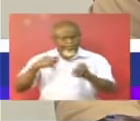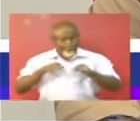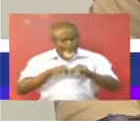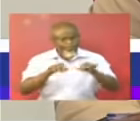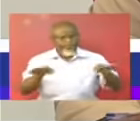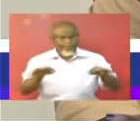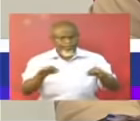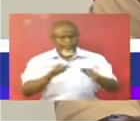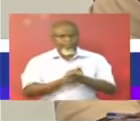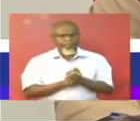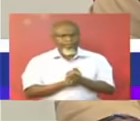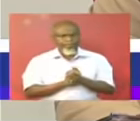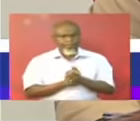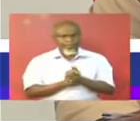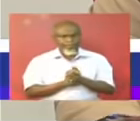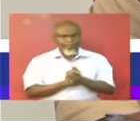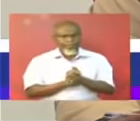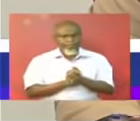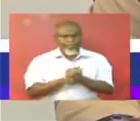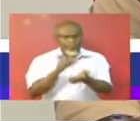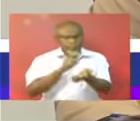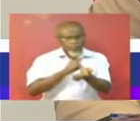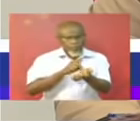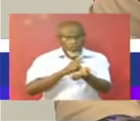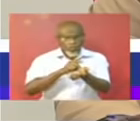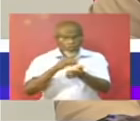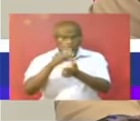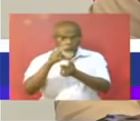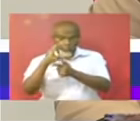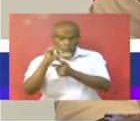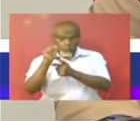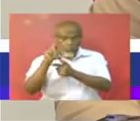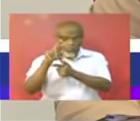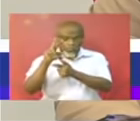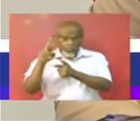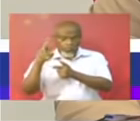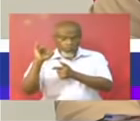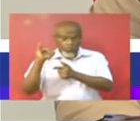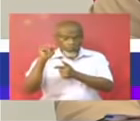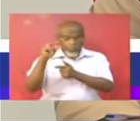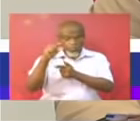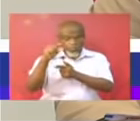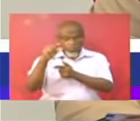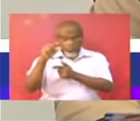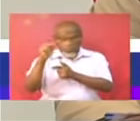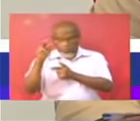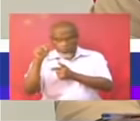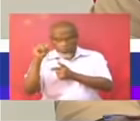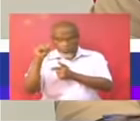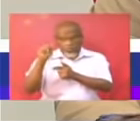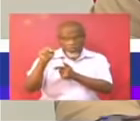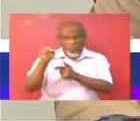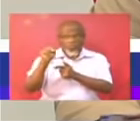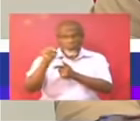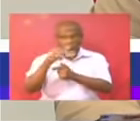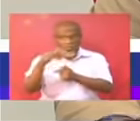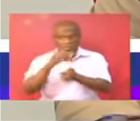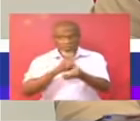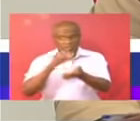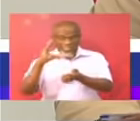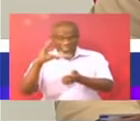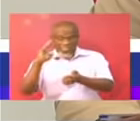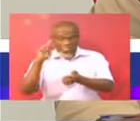before, I think Professor Carrington mentioned it, the CMO mentioned it, this new variant has one of the features that worries public health personnel, and that